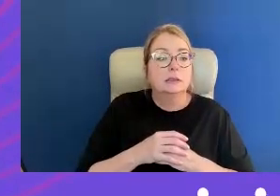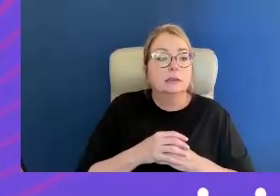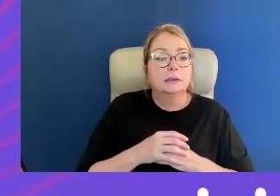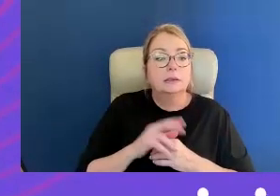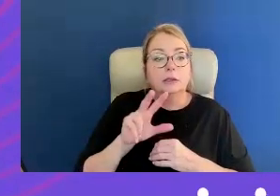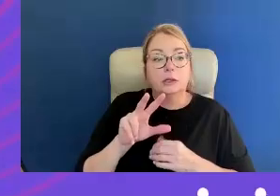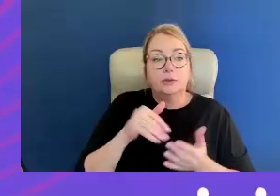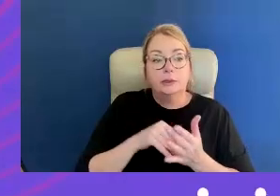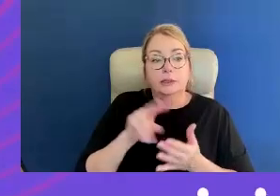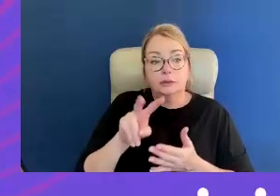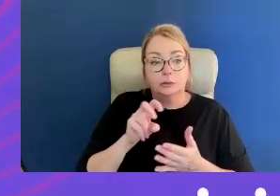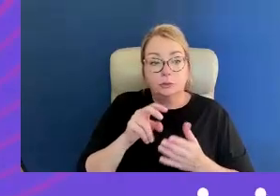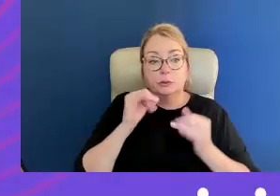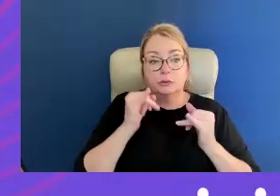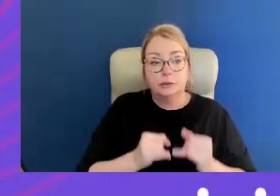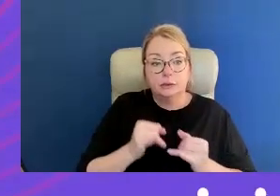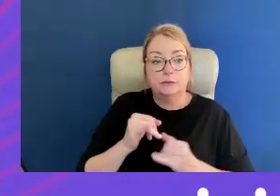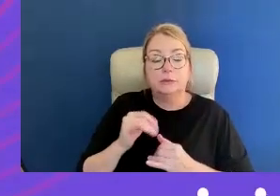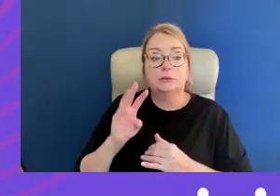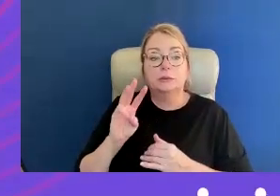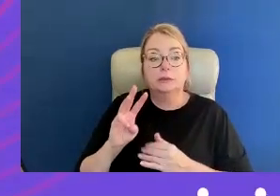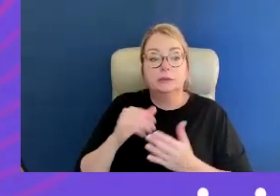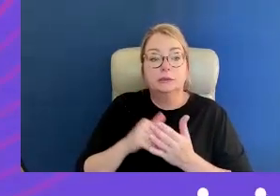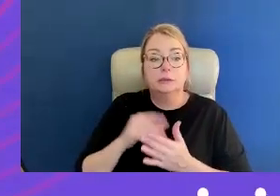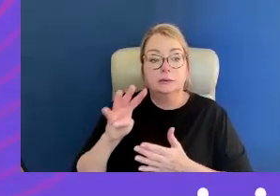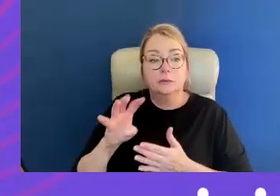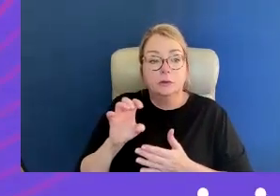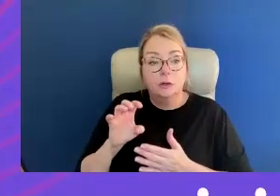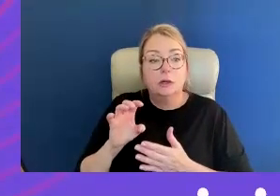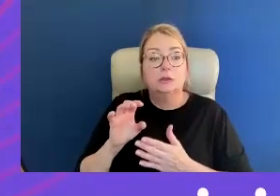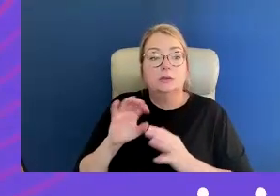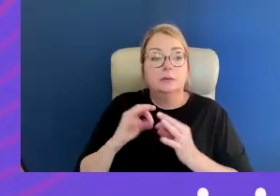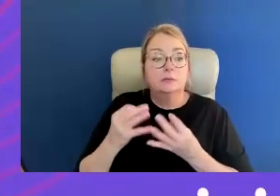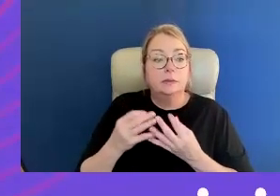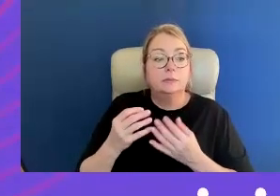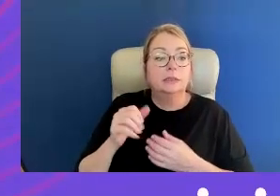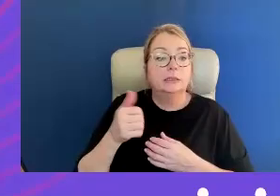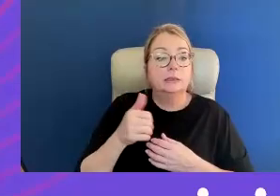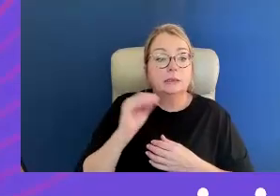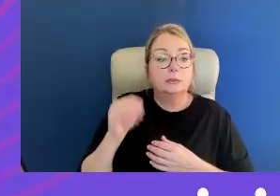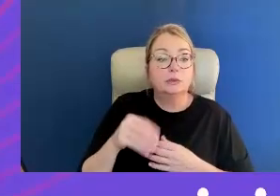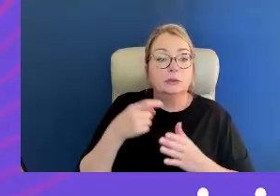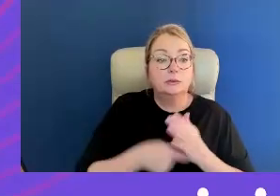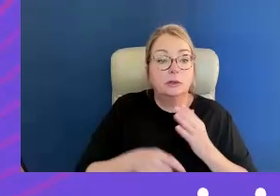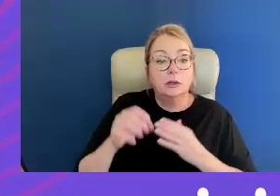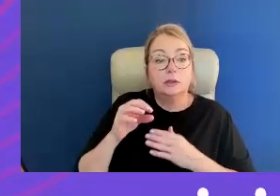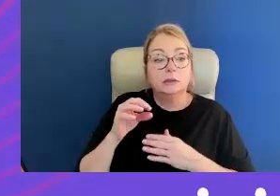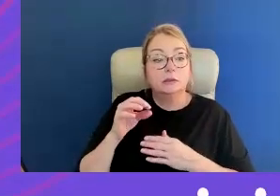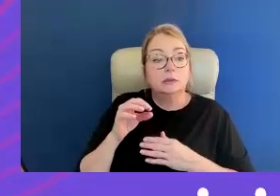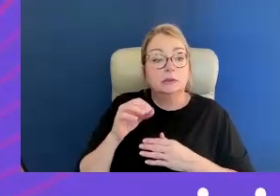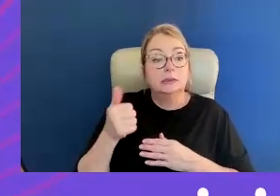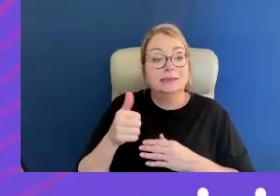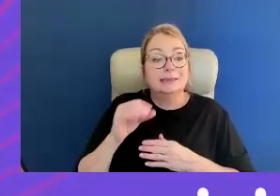an individual. You have that 10% of cost. You're paying 10% for office visits. You have the